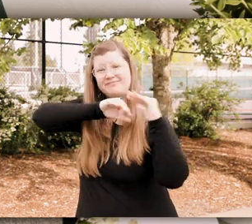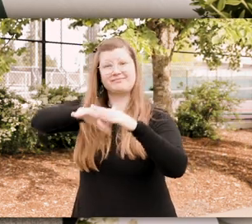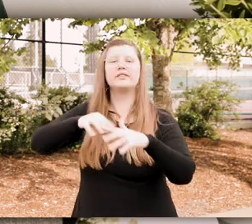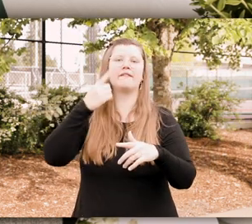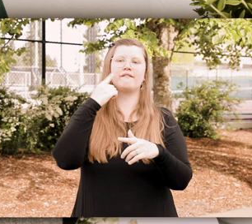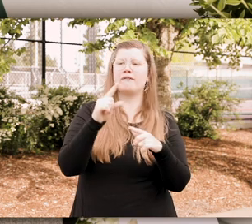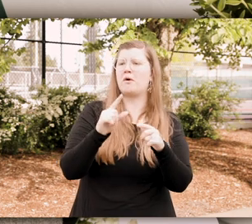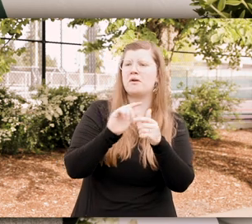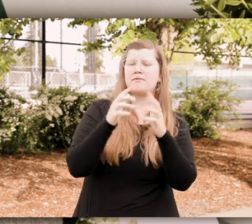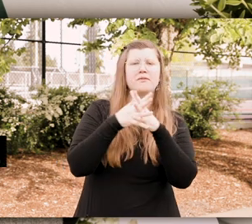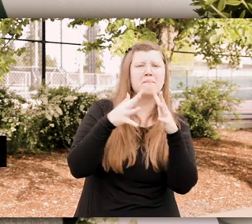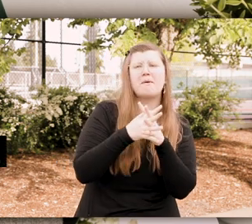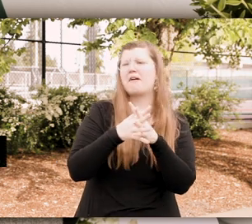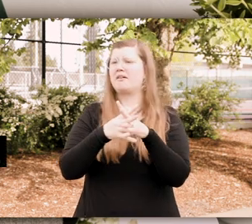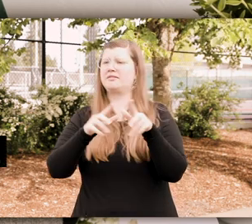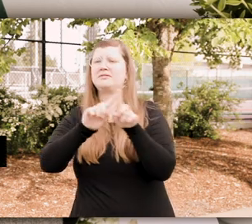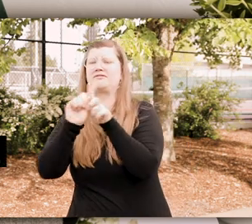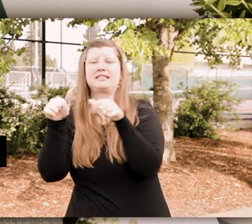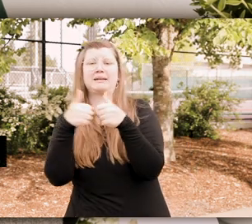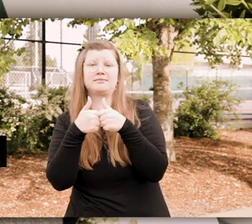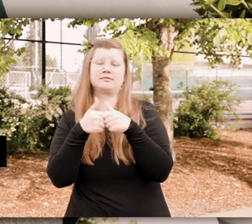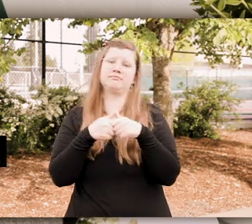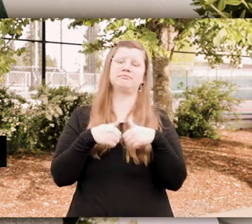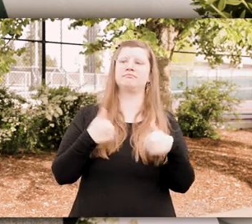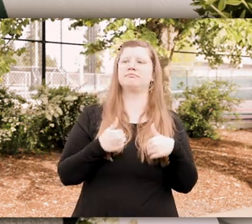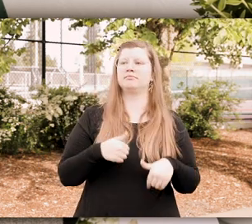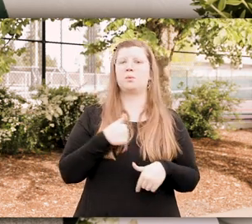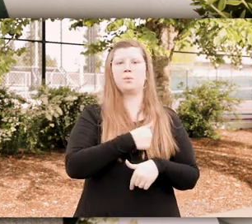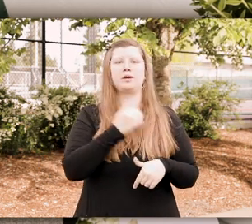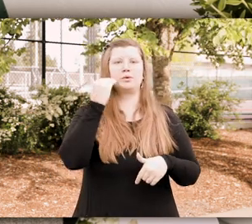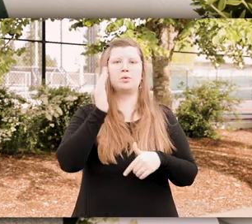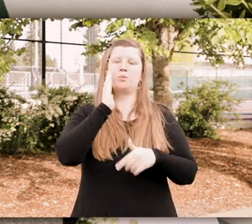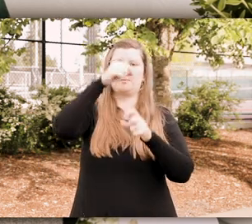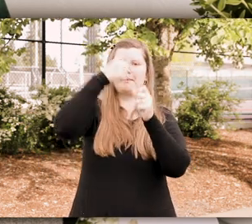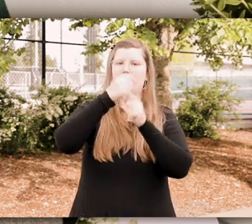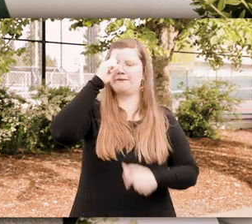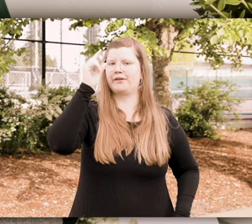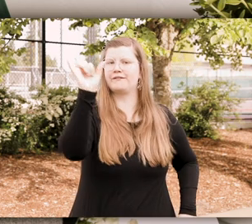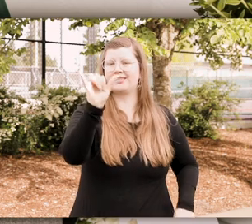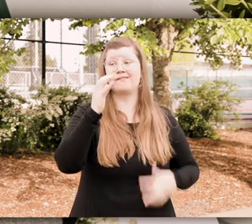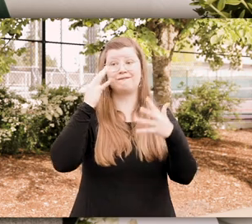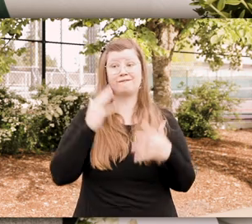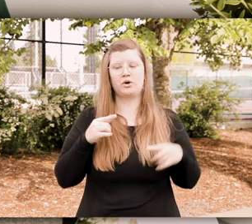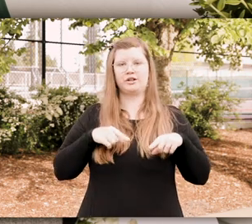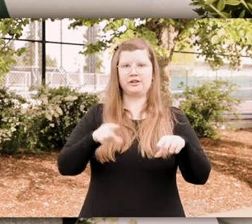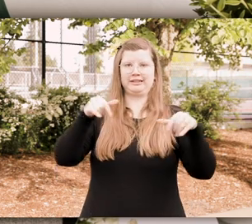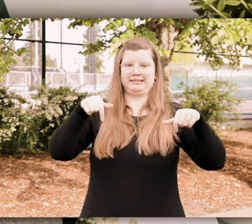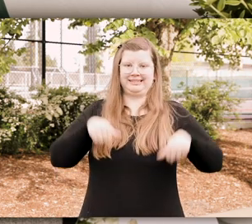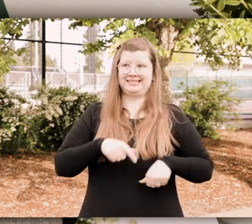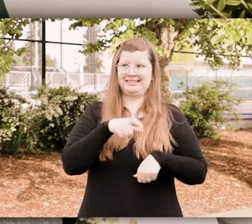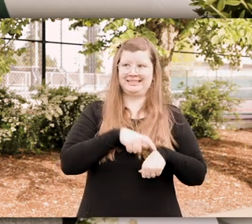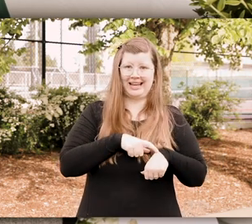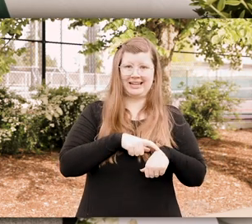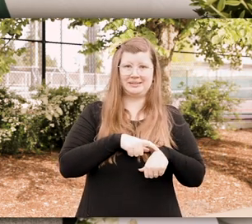remember forever. Unfortunately, during this memorable time, my reality looked a little bit different. With little explanation,